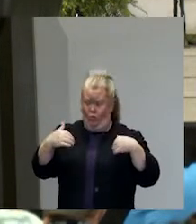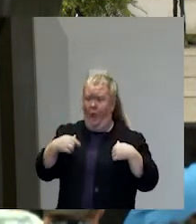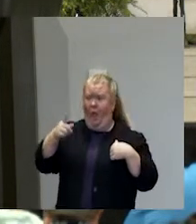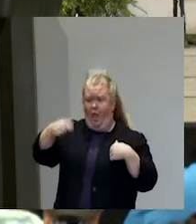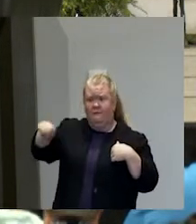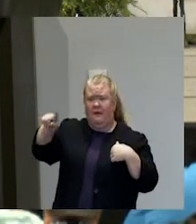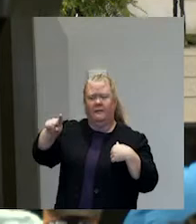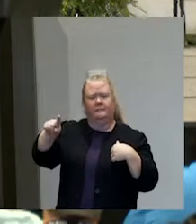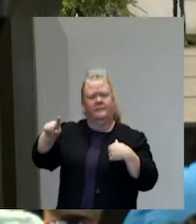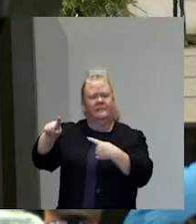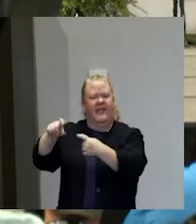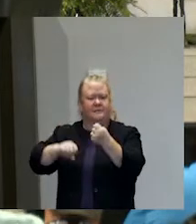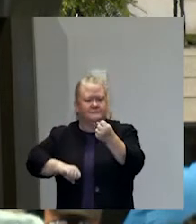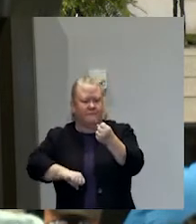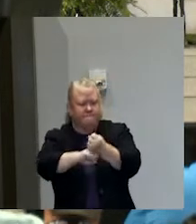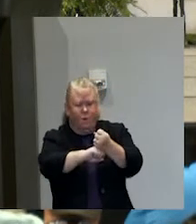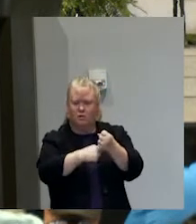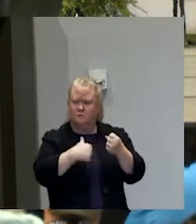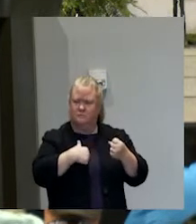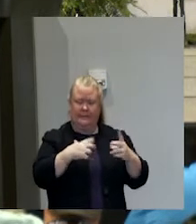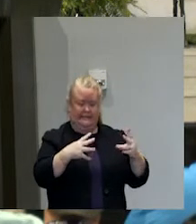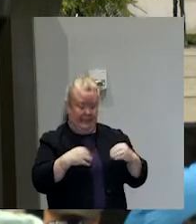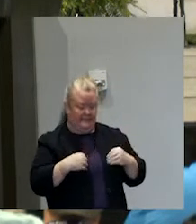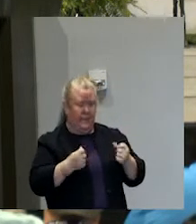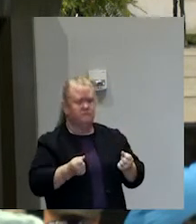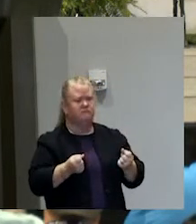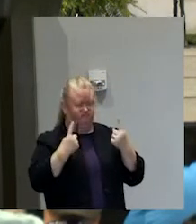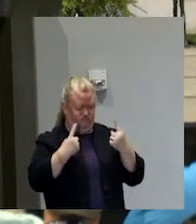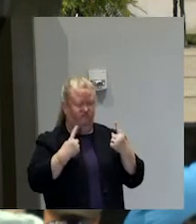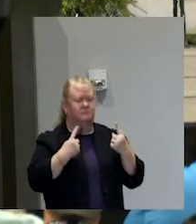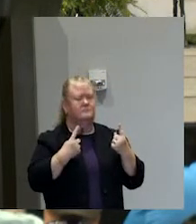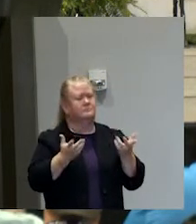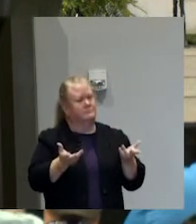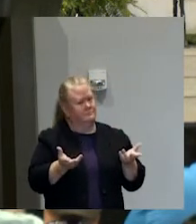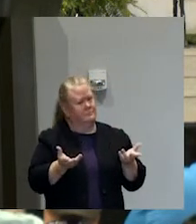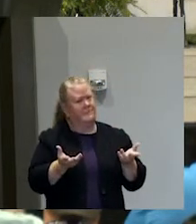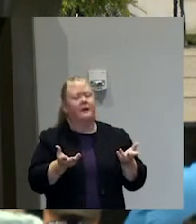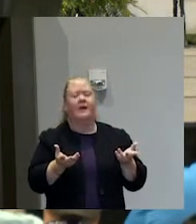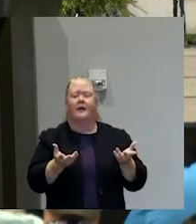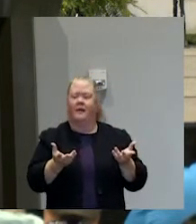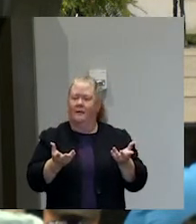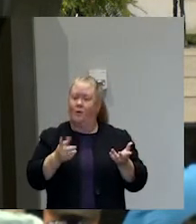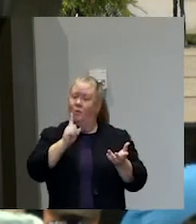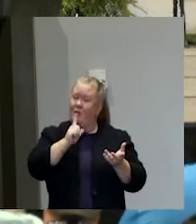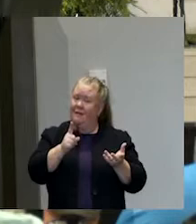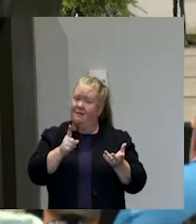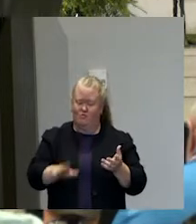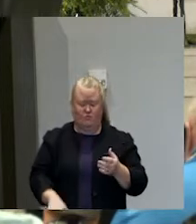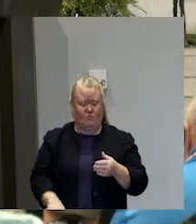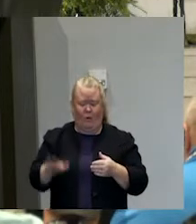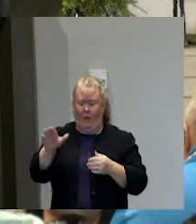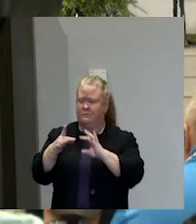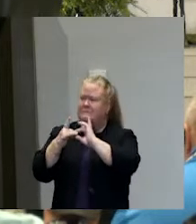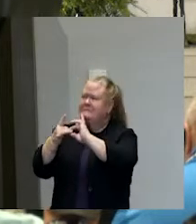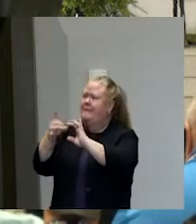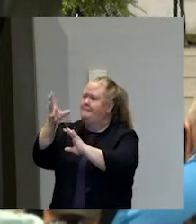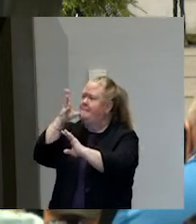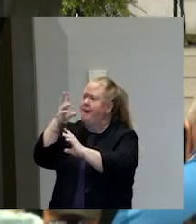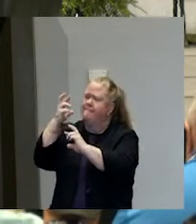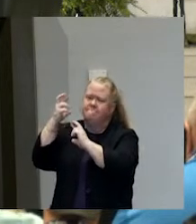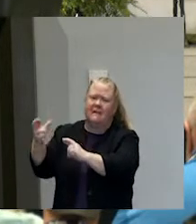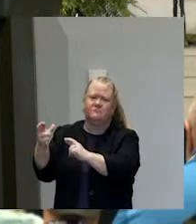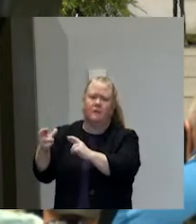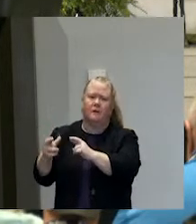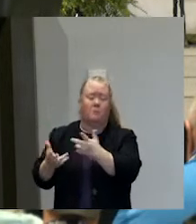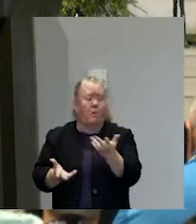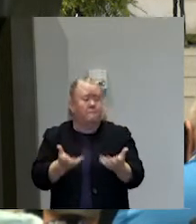in a position to support and accept and understand, you grow up having a mom who's your best friend or a dad who